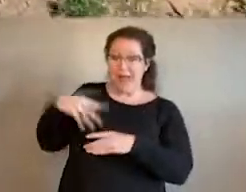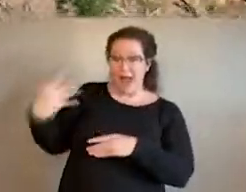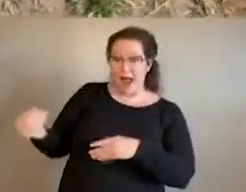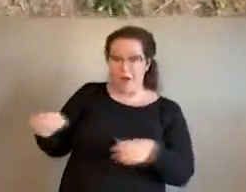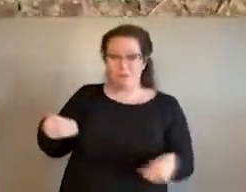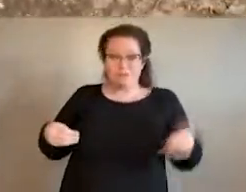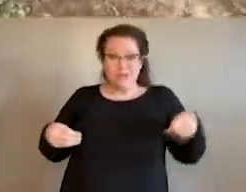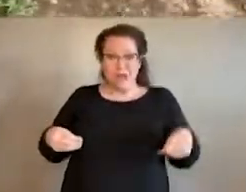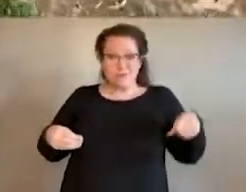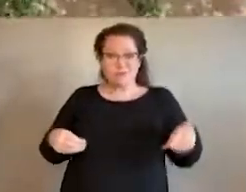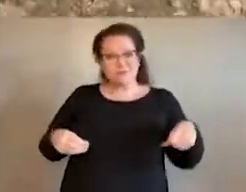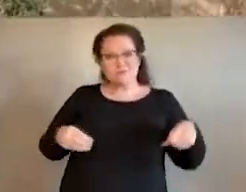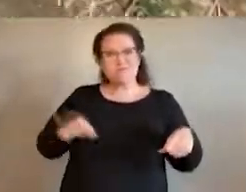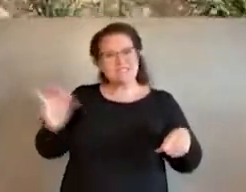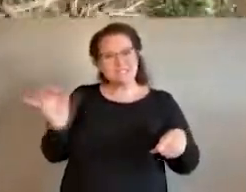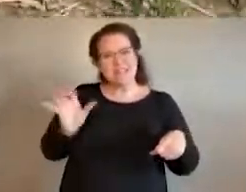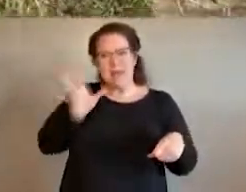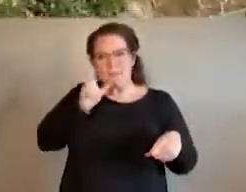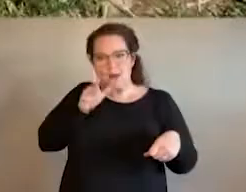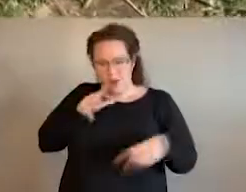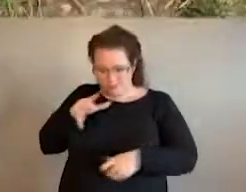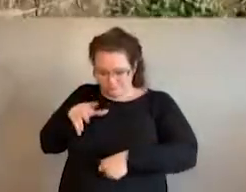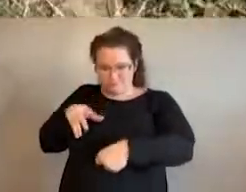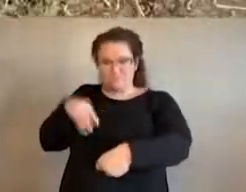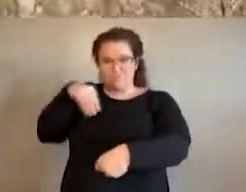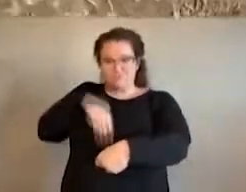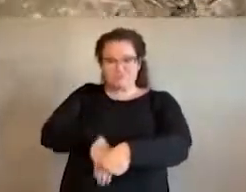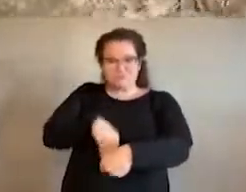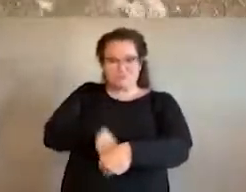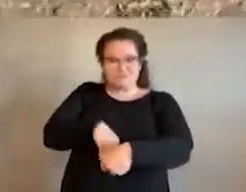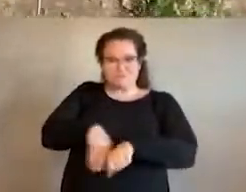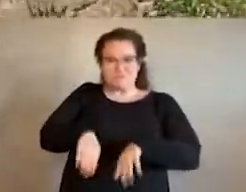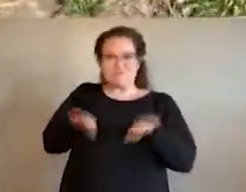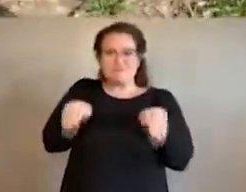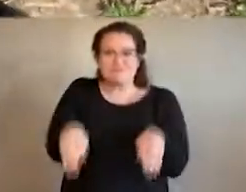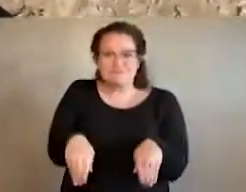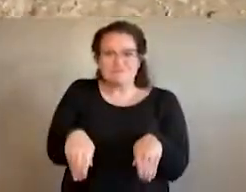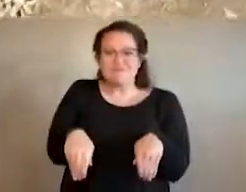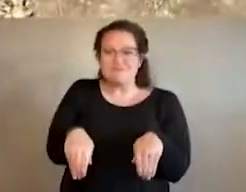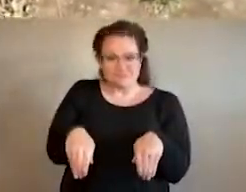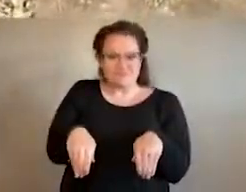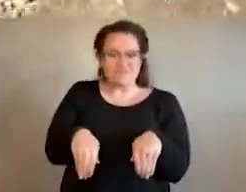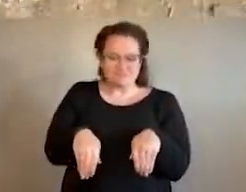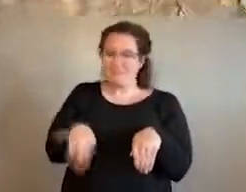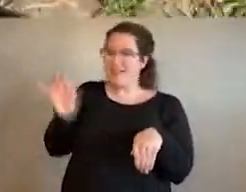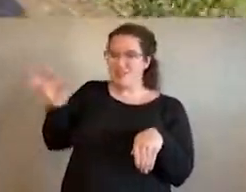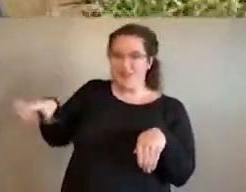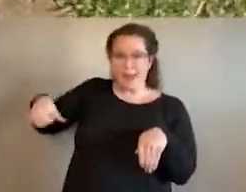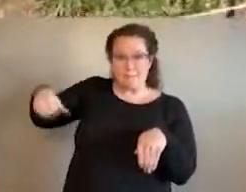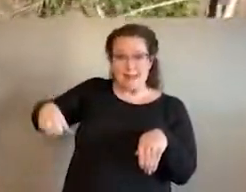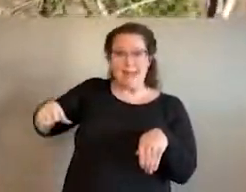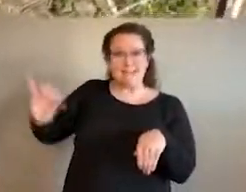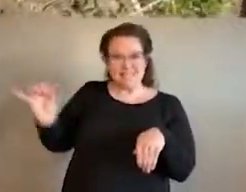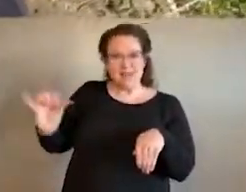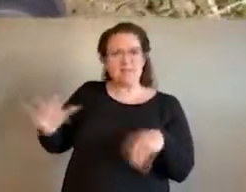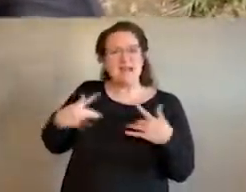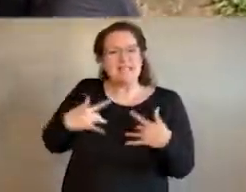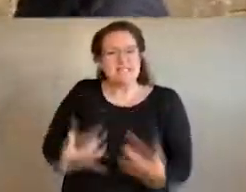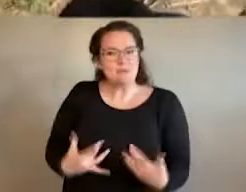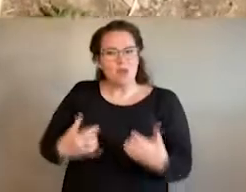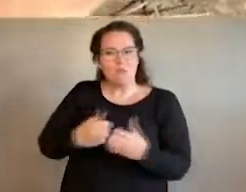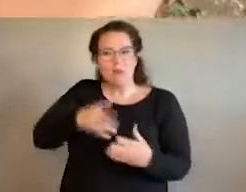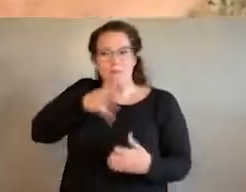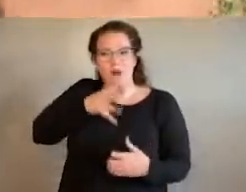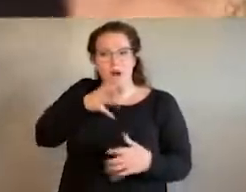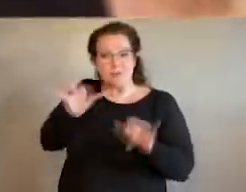the pouch. I'm gonna let him out right now just so he can go to the bathroom. Roger. So in the wild, these guys do stay in the pouch 10